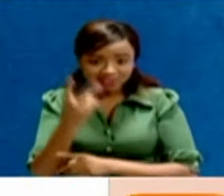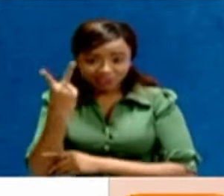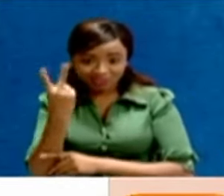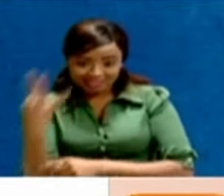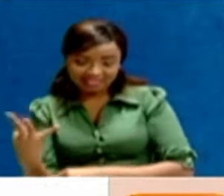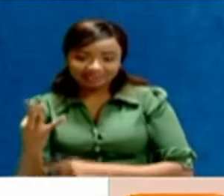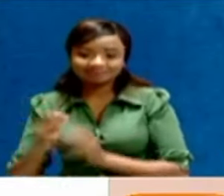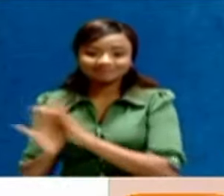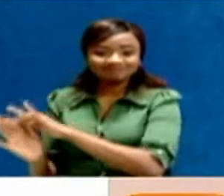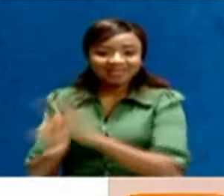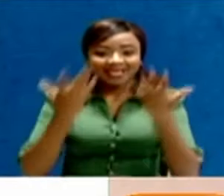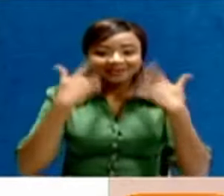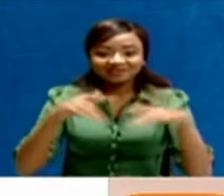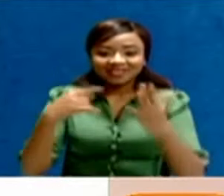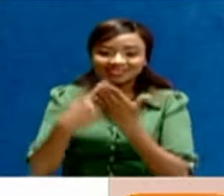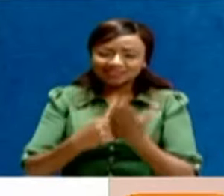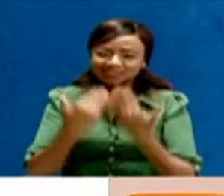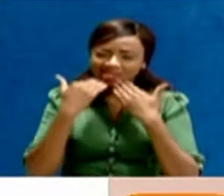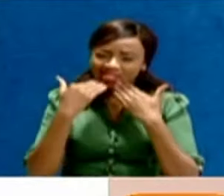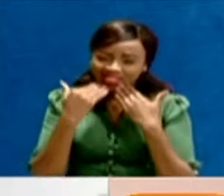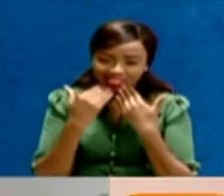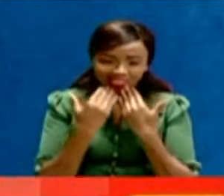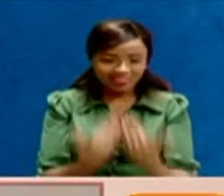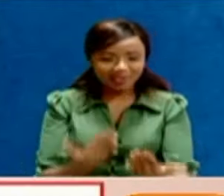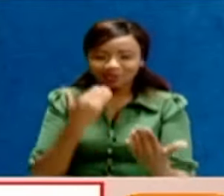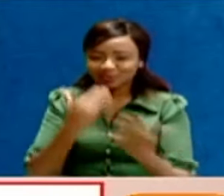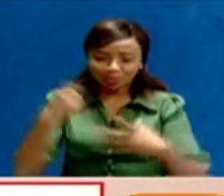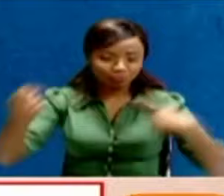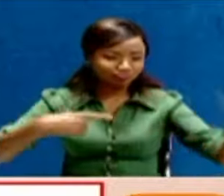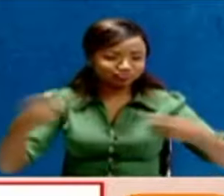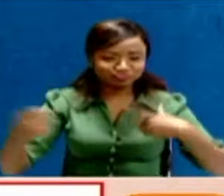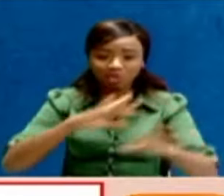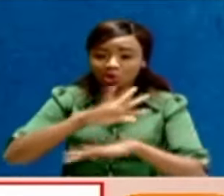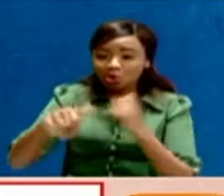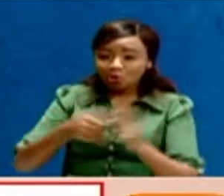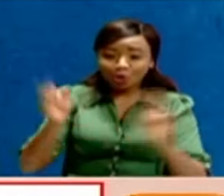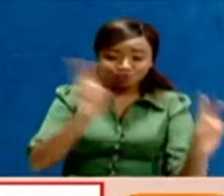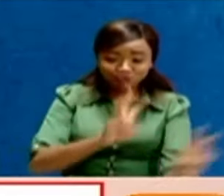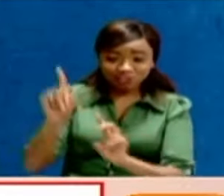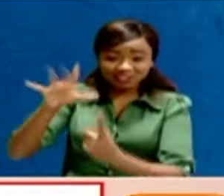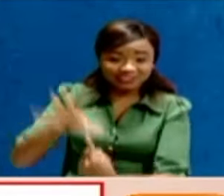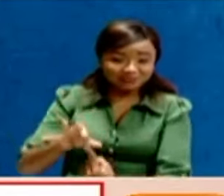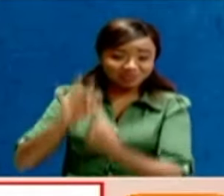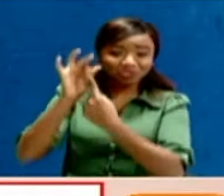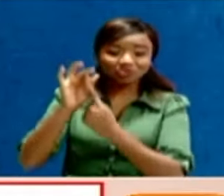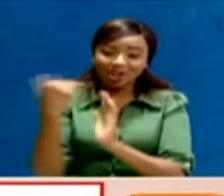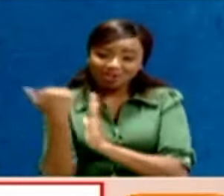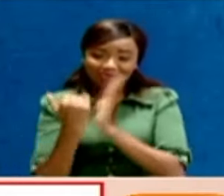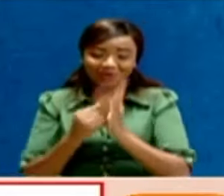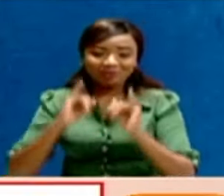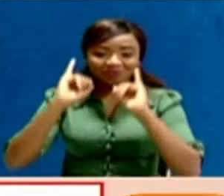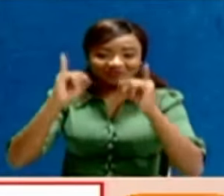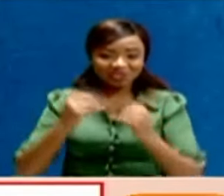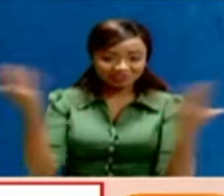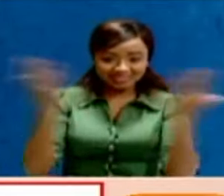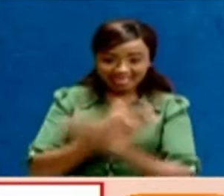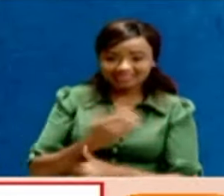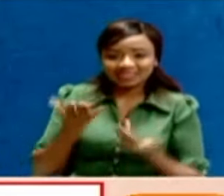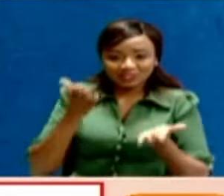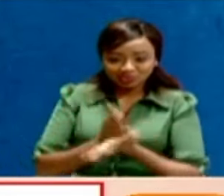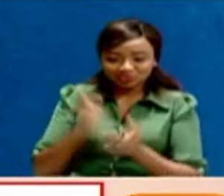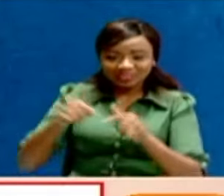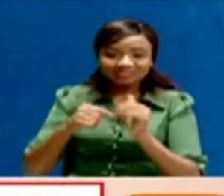with today. That's why we wrap up this discussion. Thank you so much for all your feedback, everyone who's watched this special edition of Newsnight. This has been the